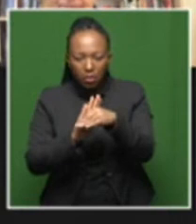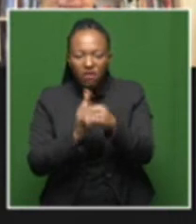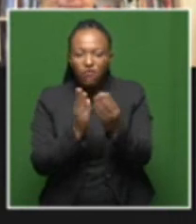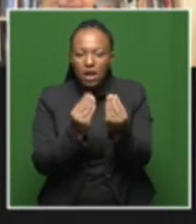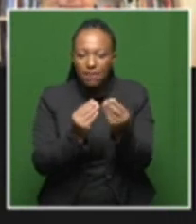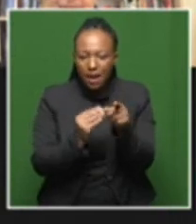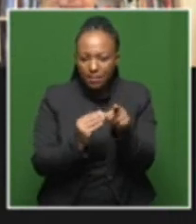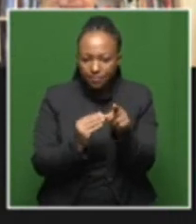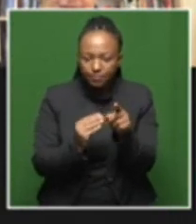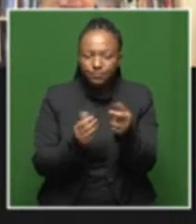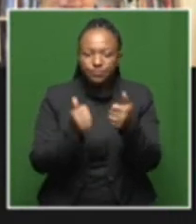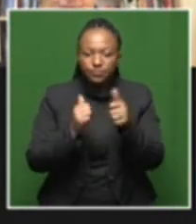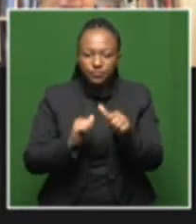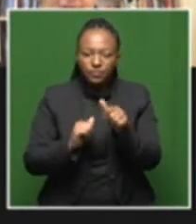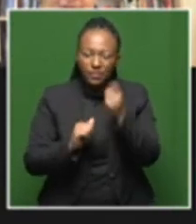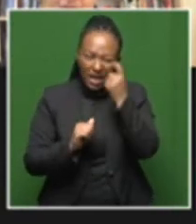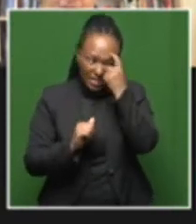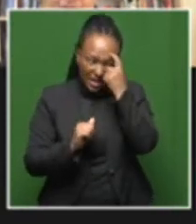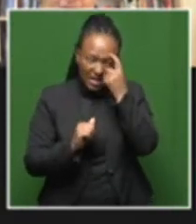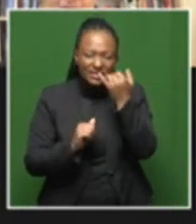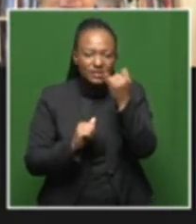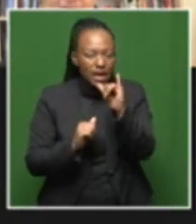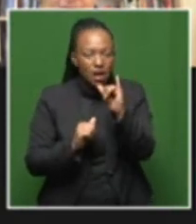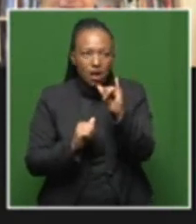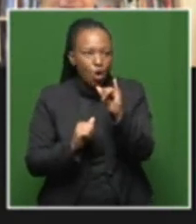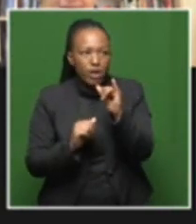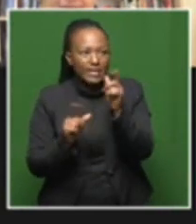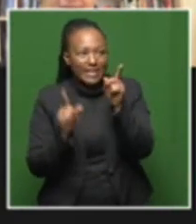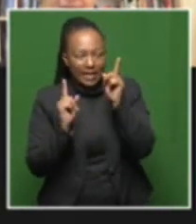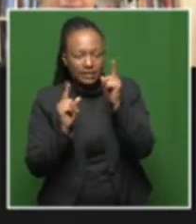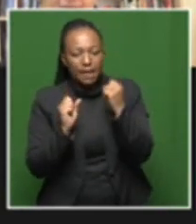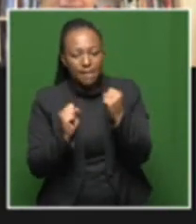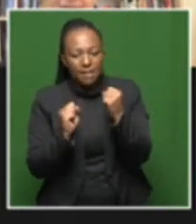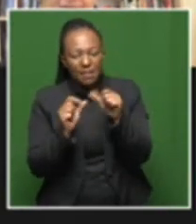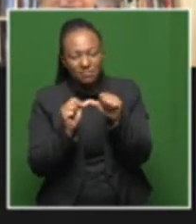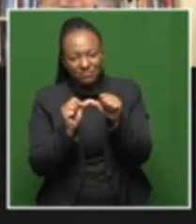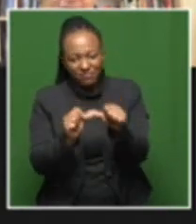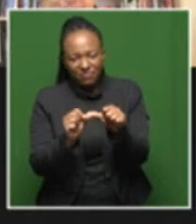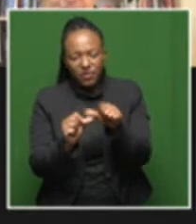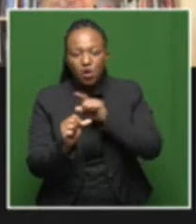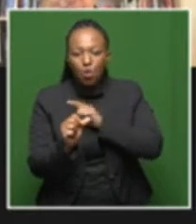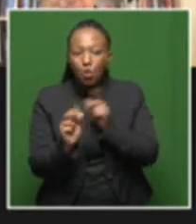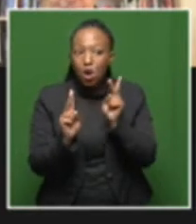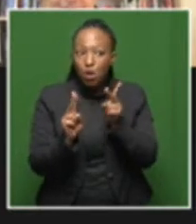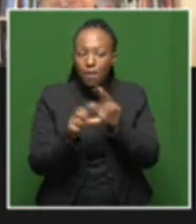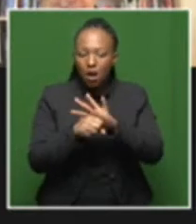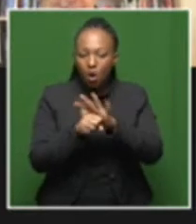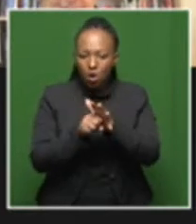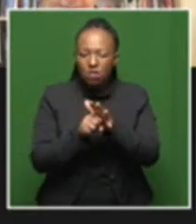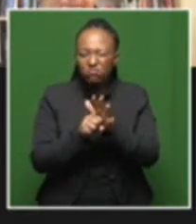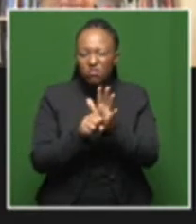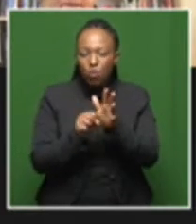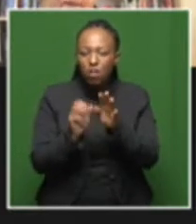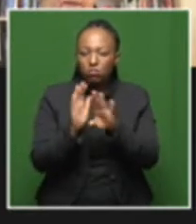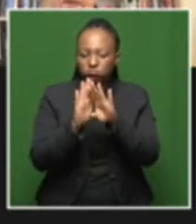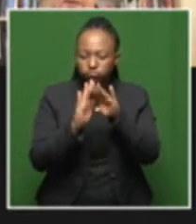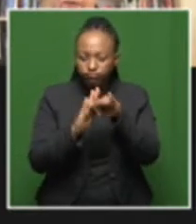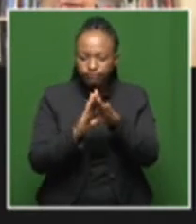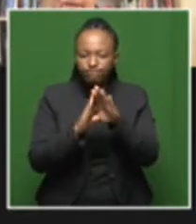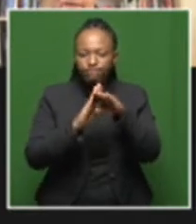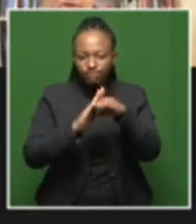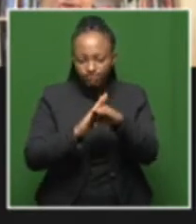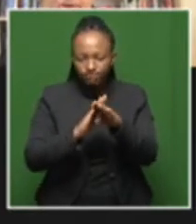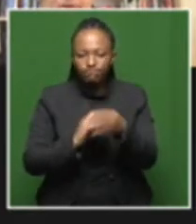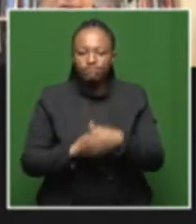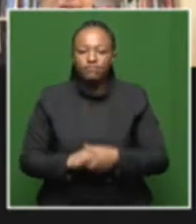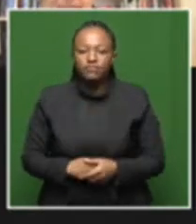number, but I think that we are still not out of the woods there because normal infections will follow that. Yeah. So